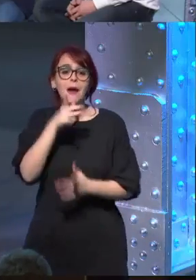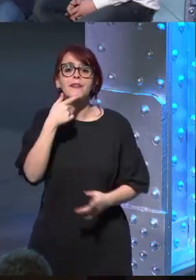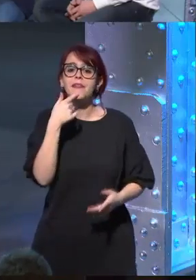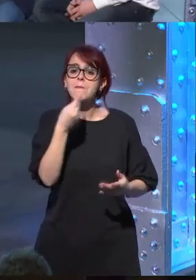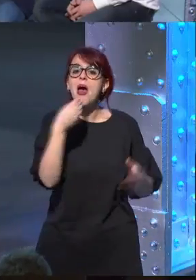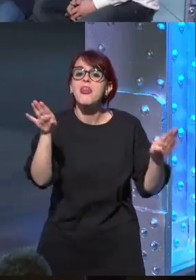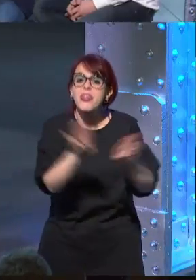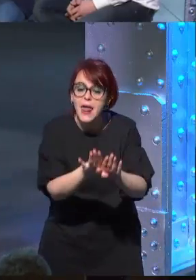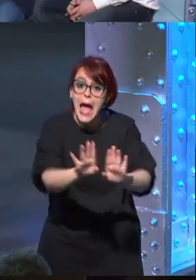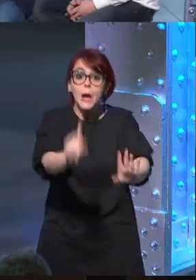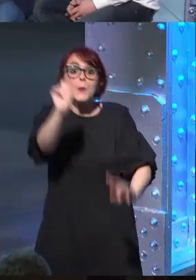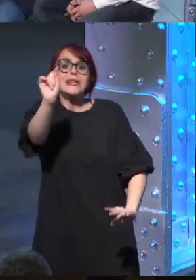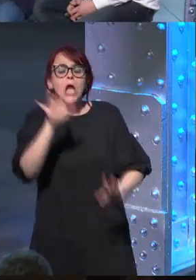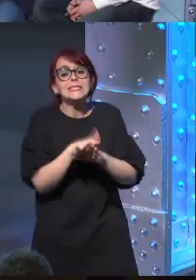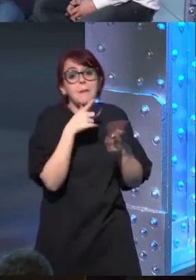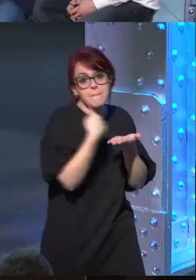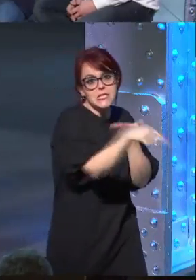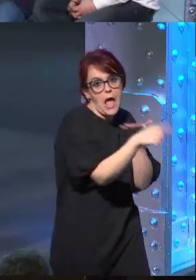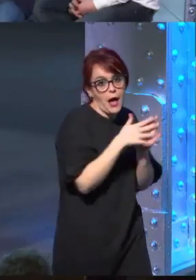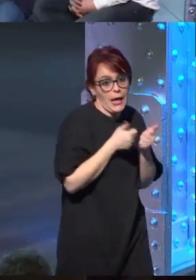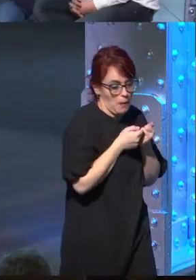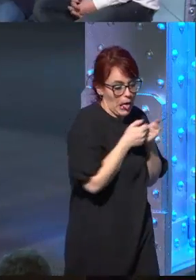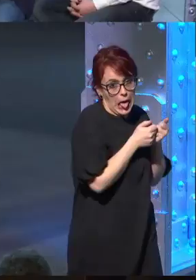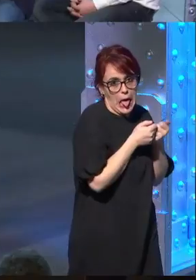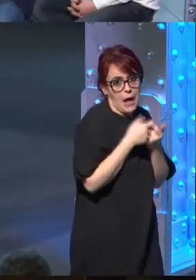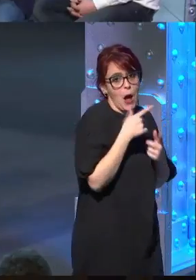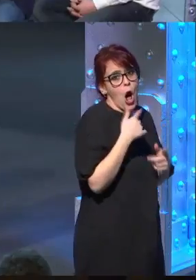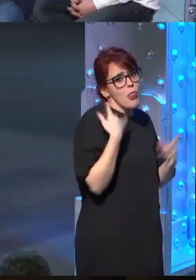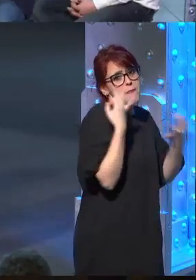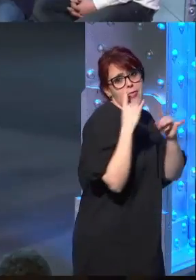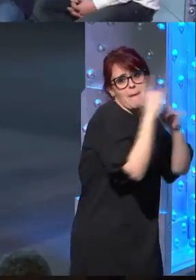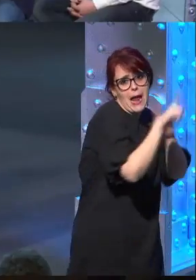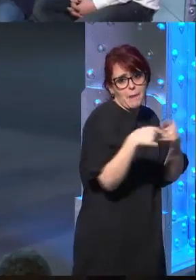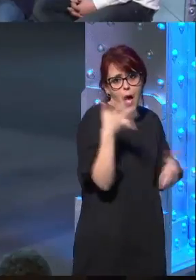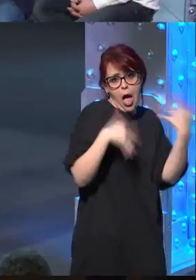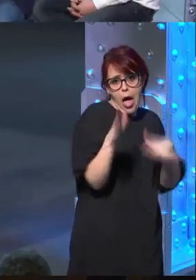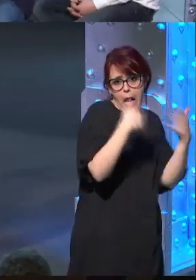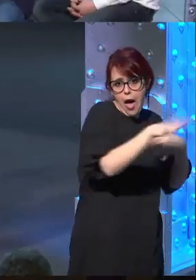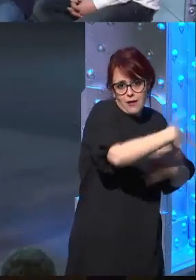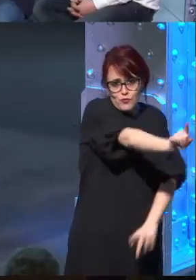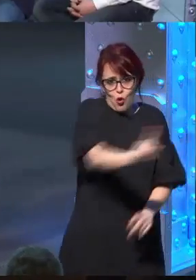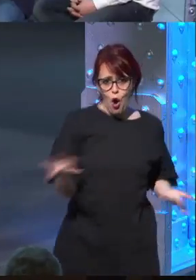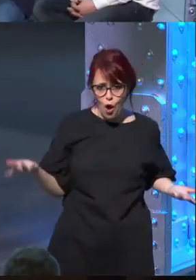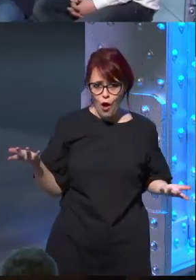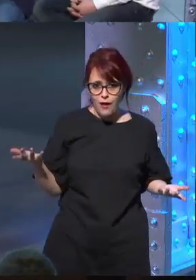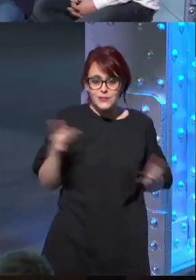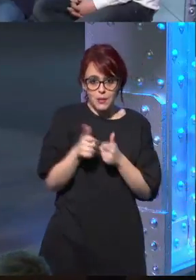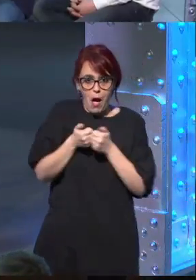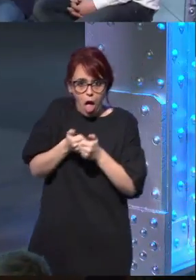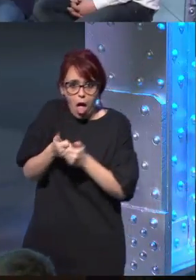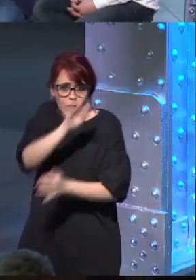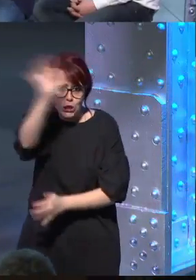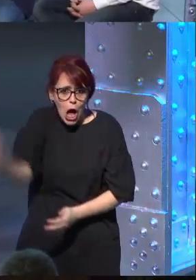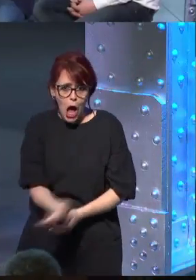day long, and during dinner, for example, she says, "No, don't use the cell phone." And she says, "Well, excuse me, I have to send a message. I have to